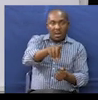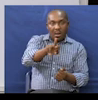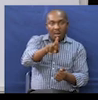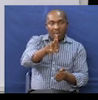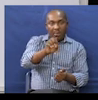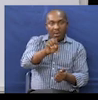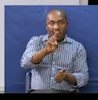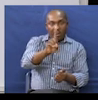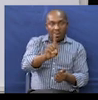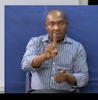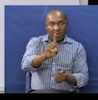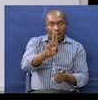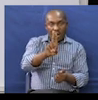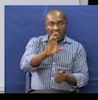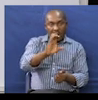organization